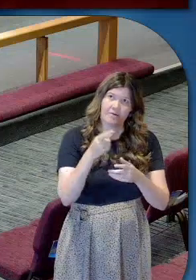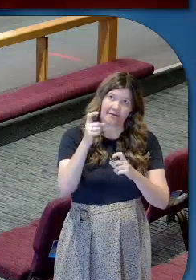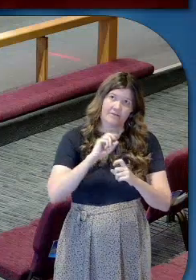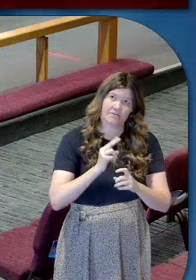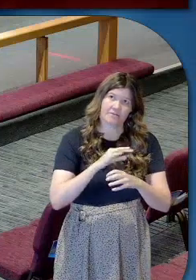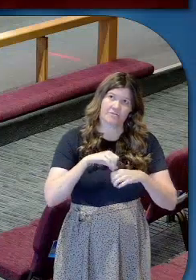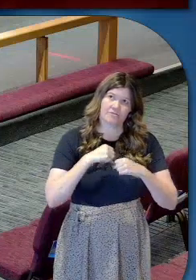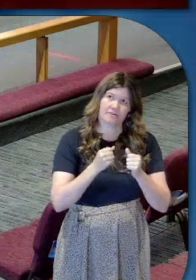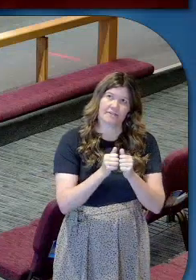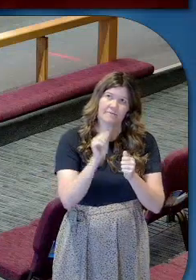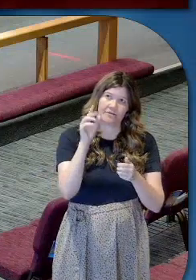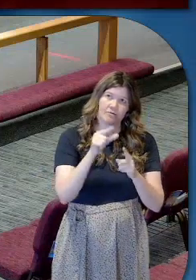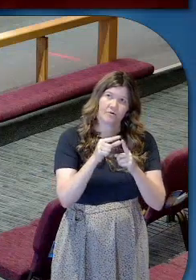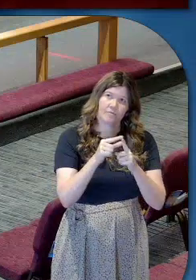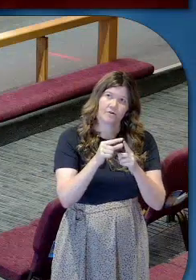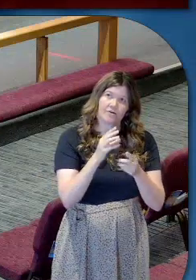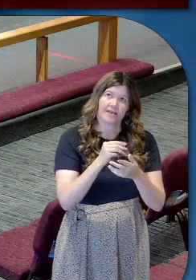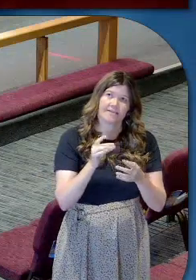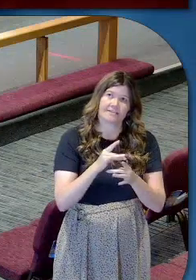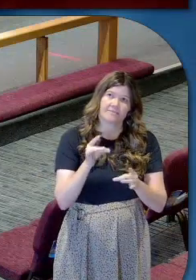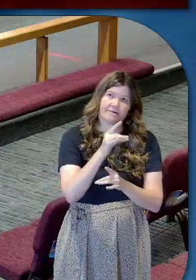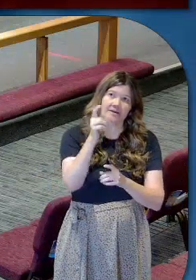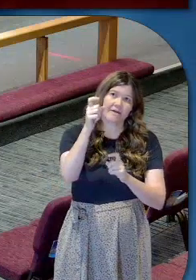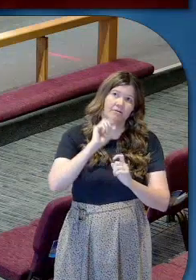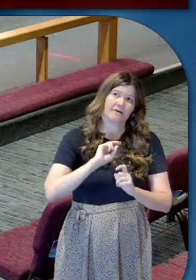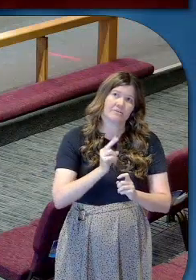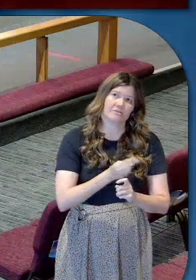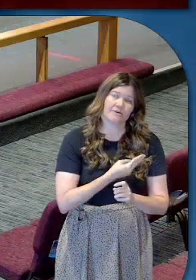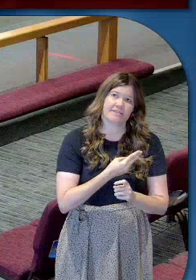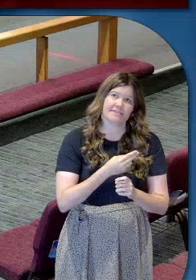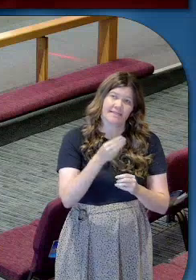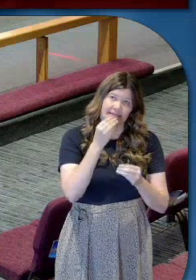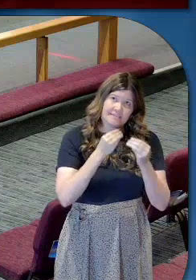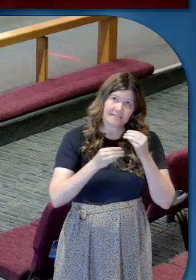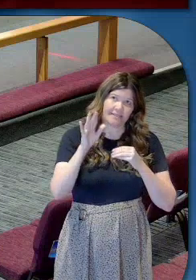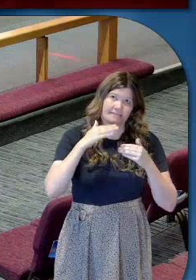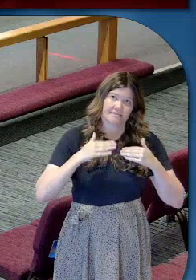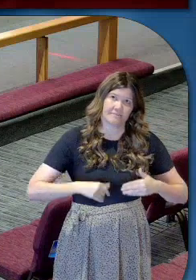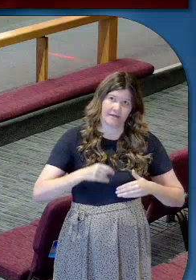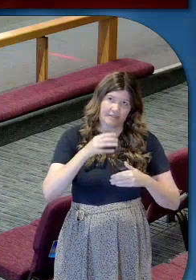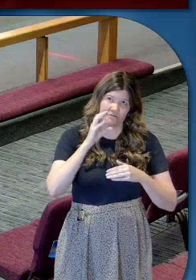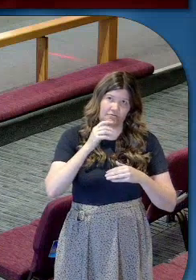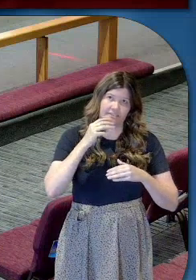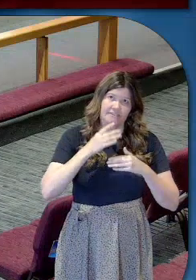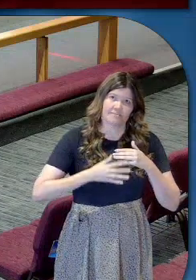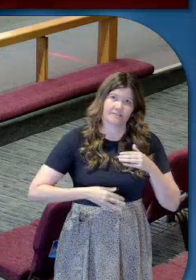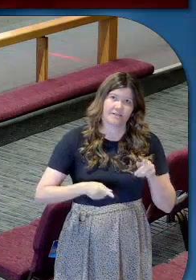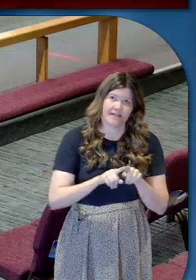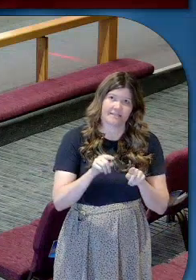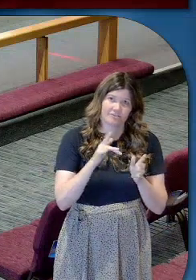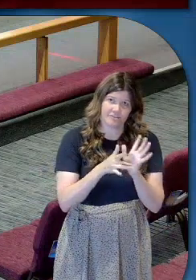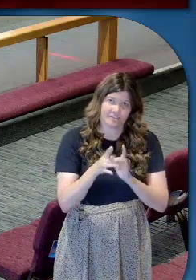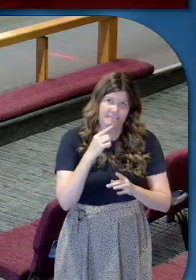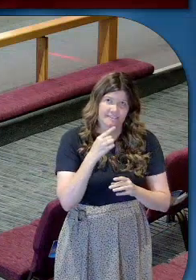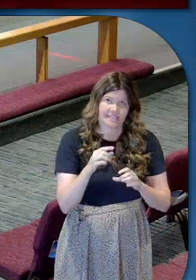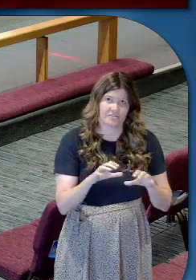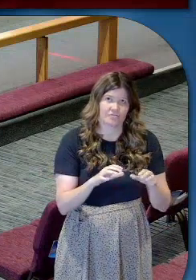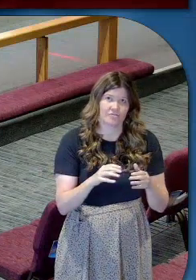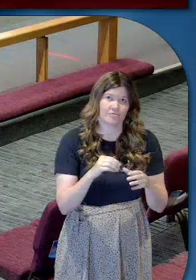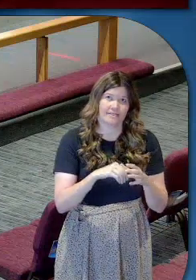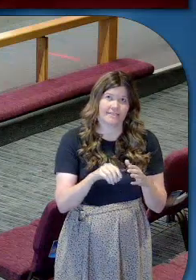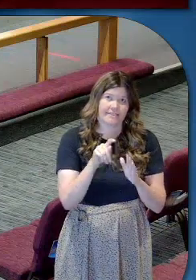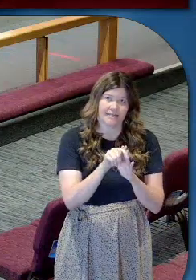and your spirit. Grant us faithfully to eat his body and drink his blood as he bids us do in his own testament.